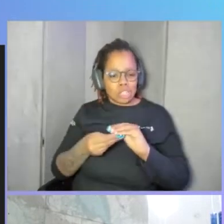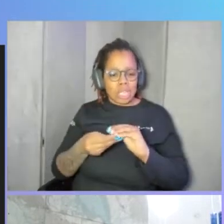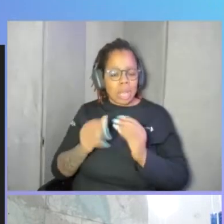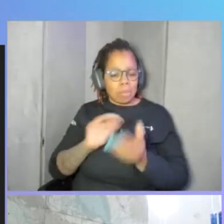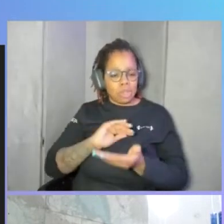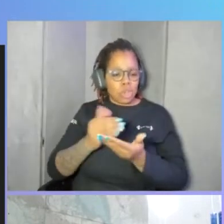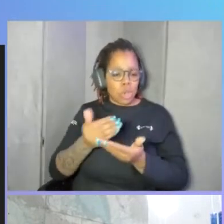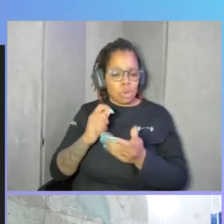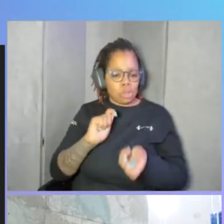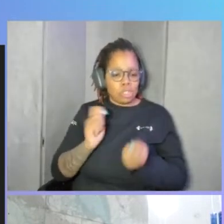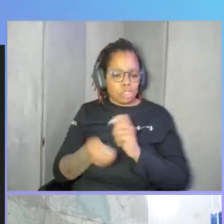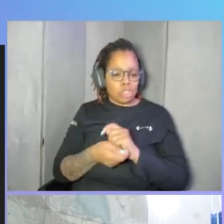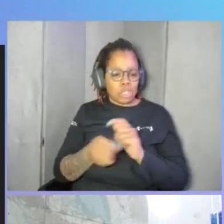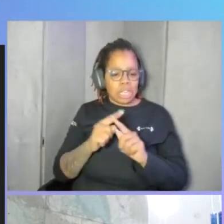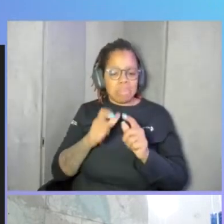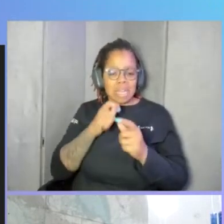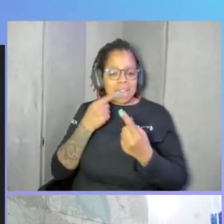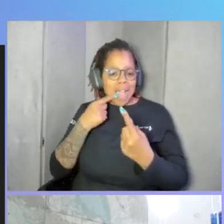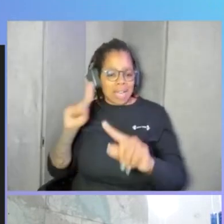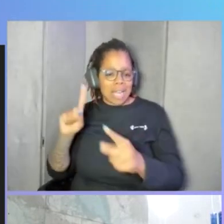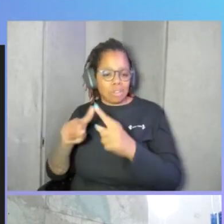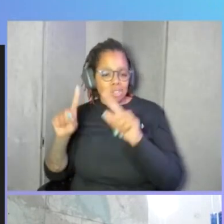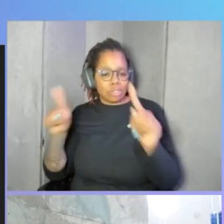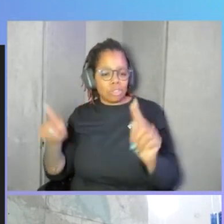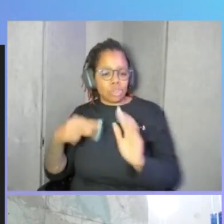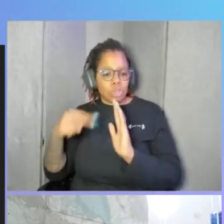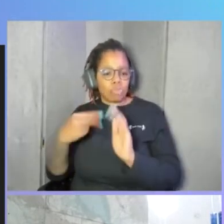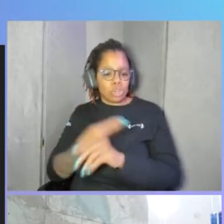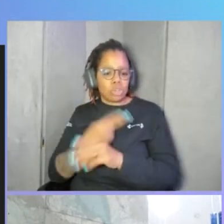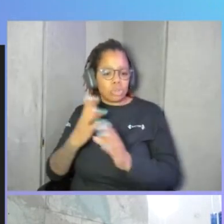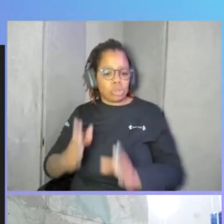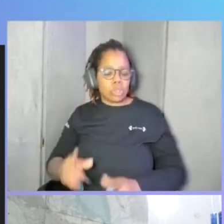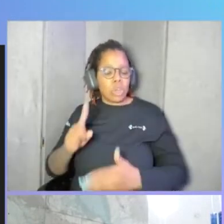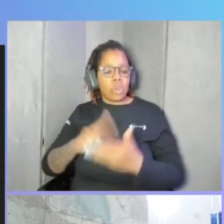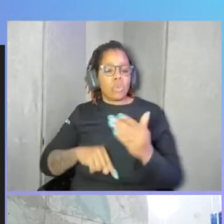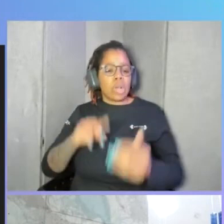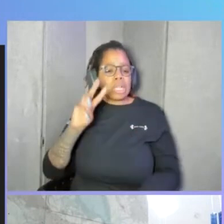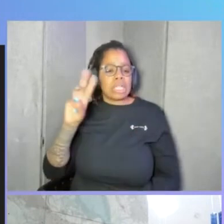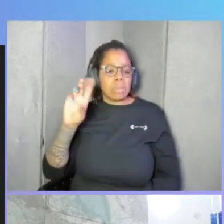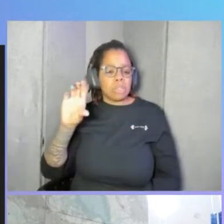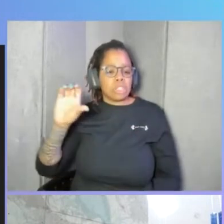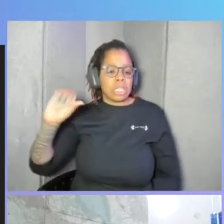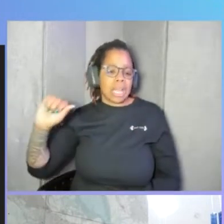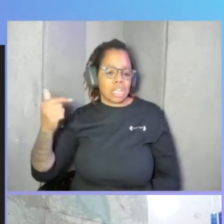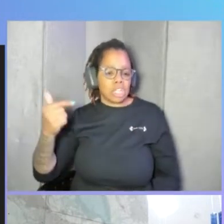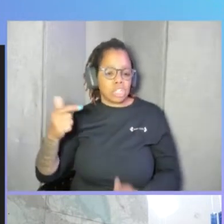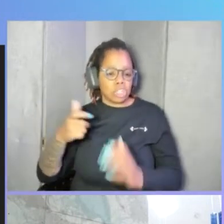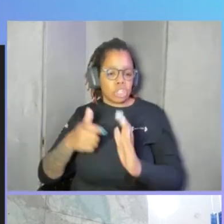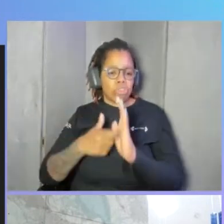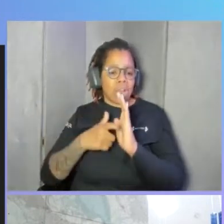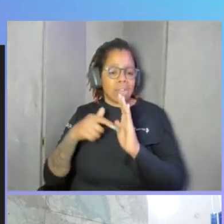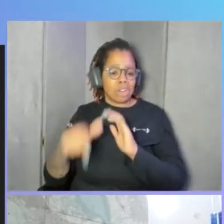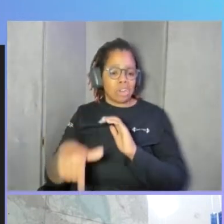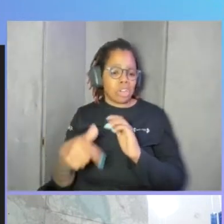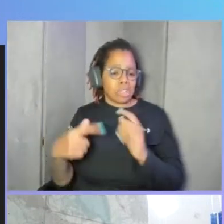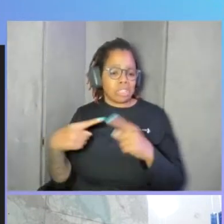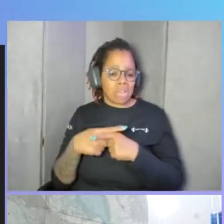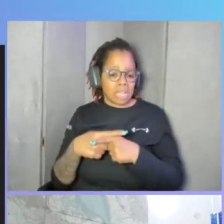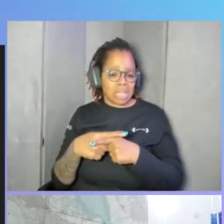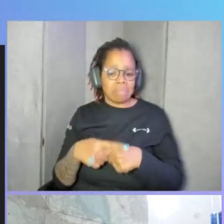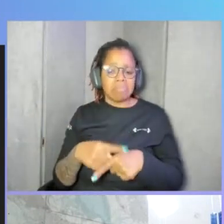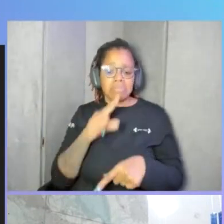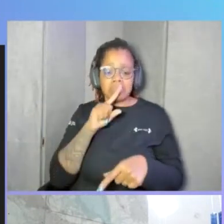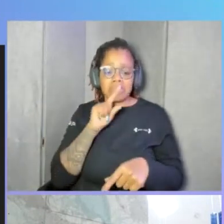but is not announced to screen reader users. What WCAG criteria does this violate? And it